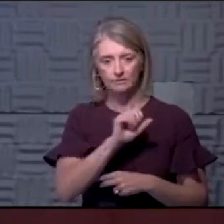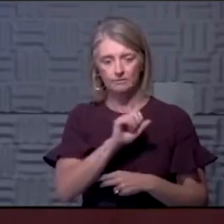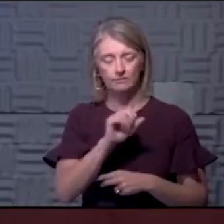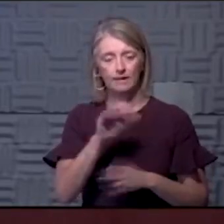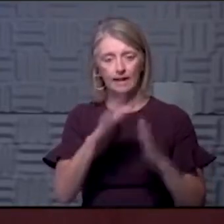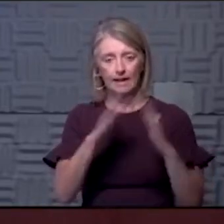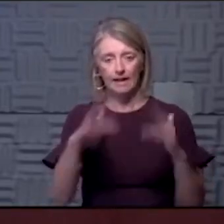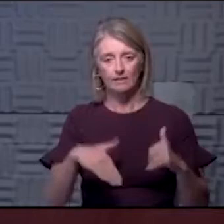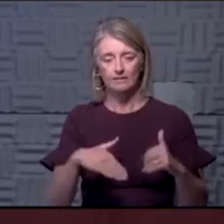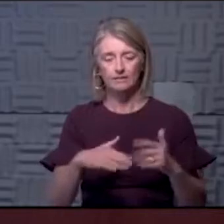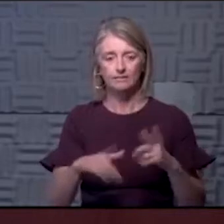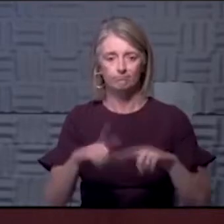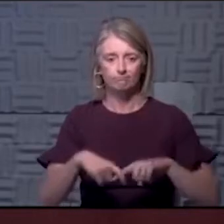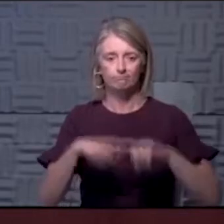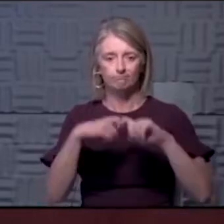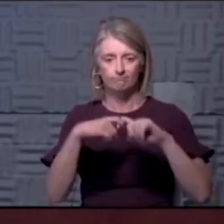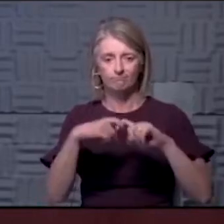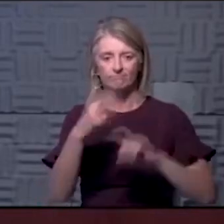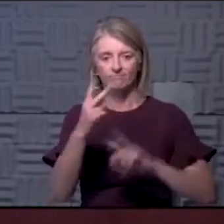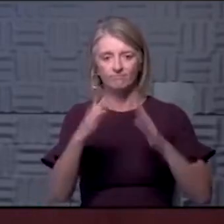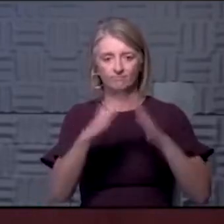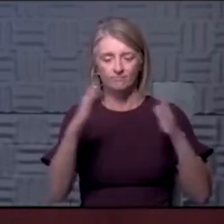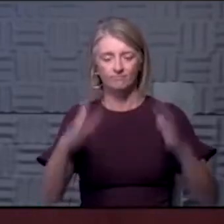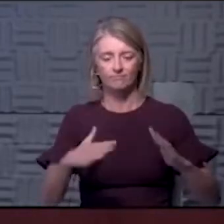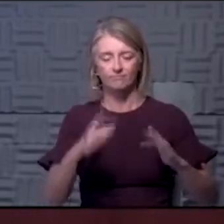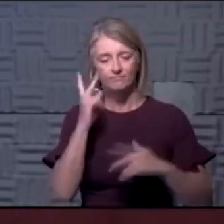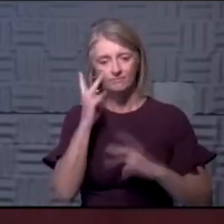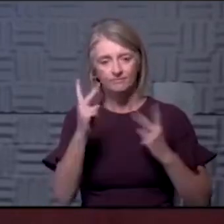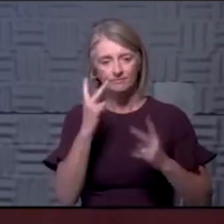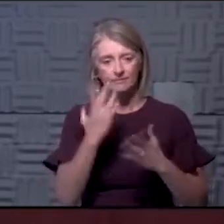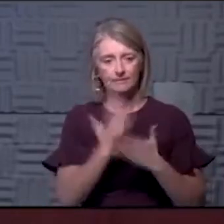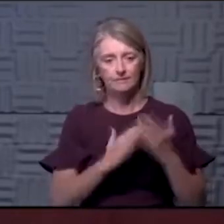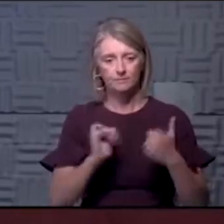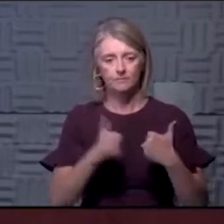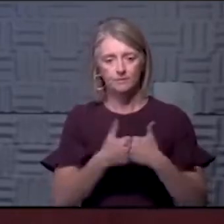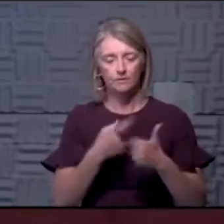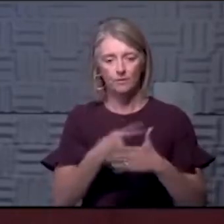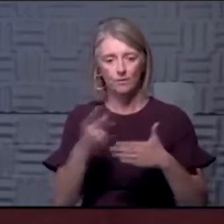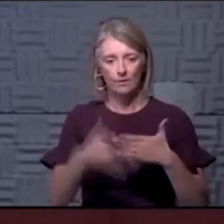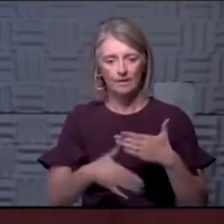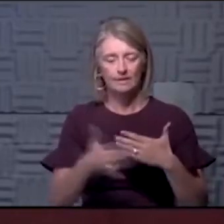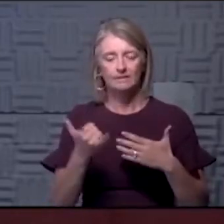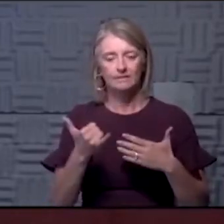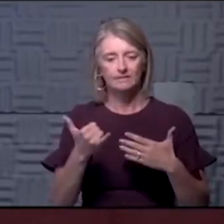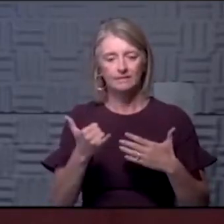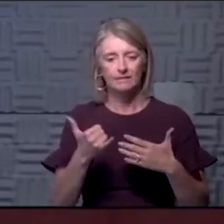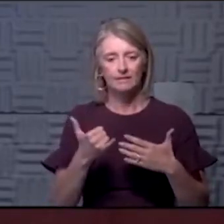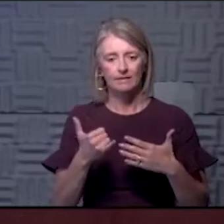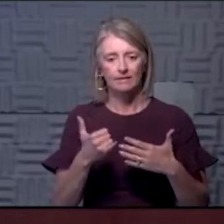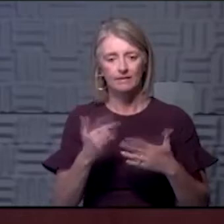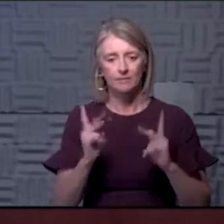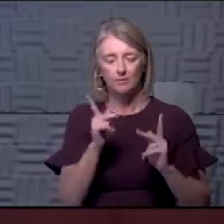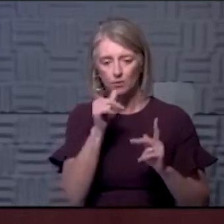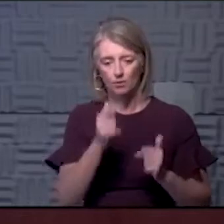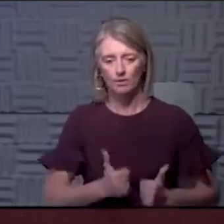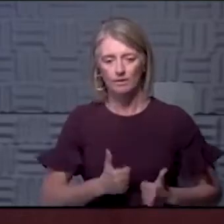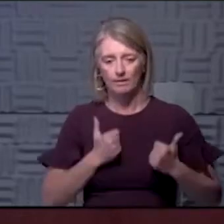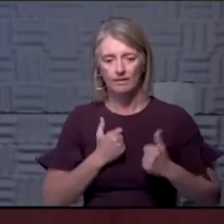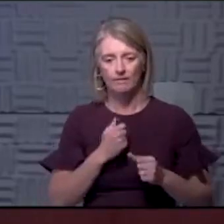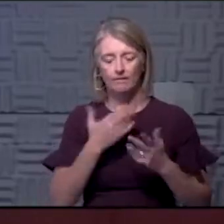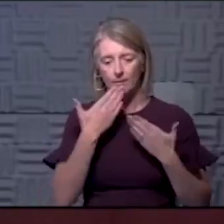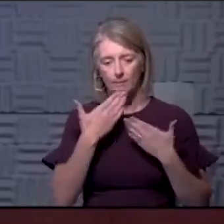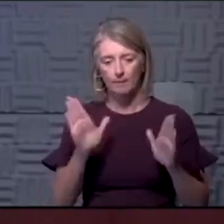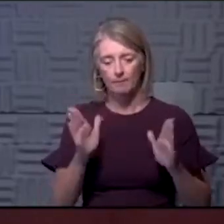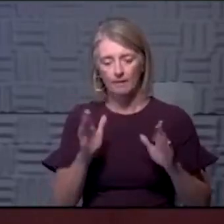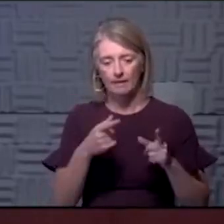activity, and now at least two houses that we saw have some challenges over the weekend now have the residents of that house have a public